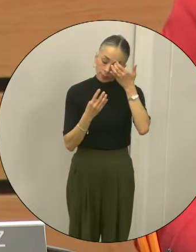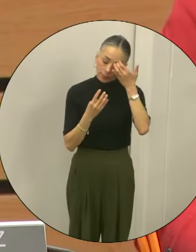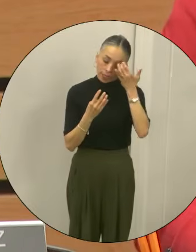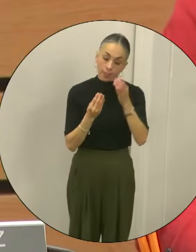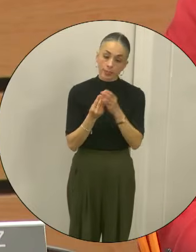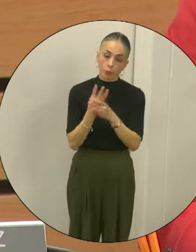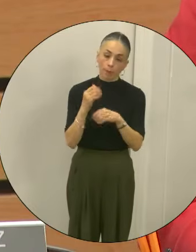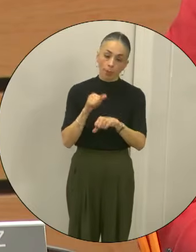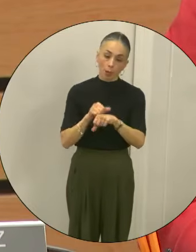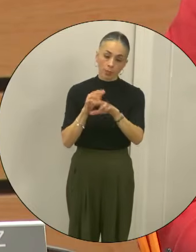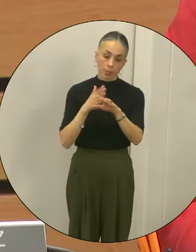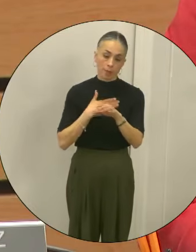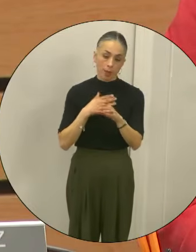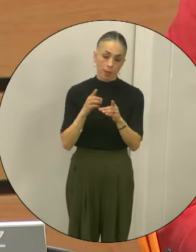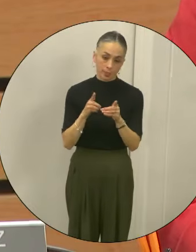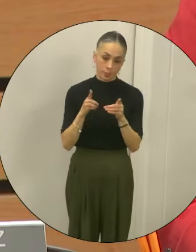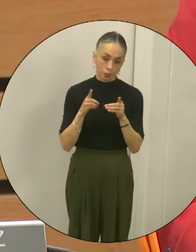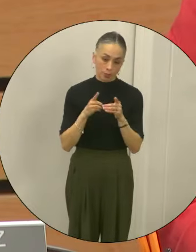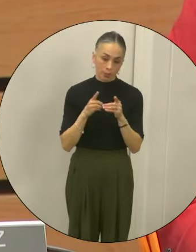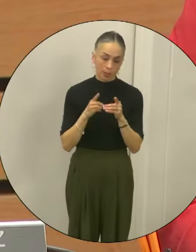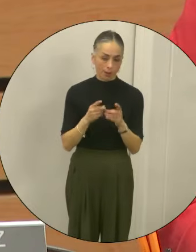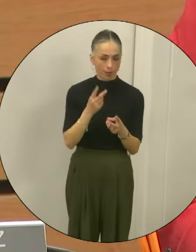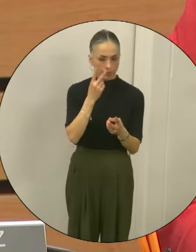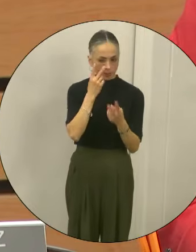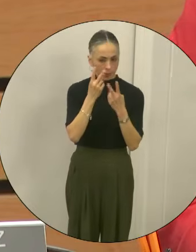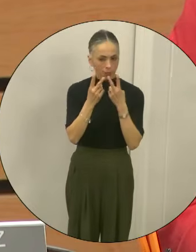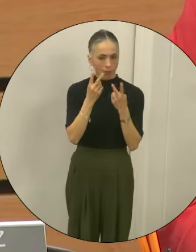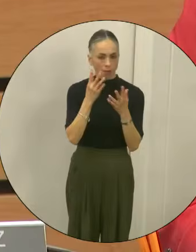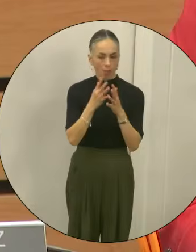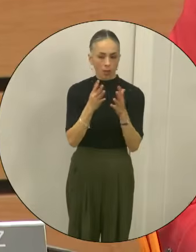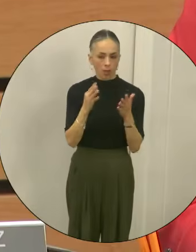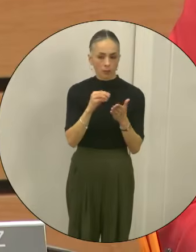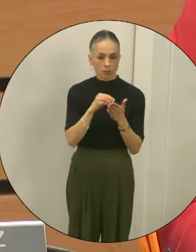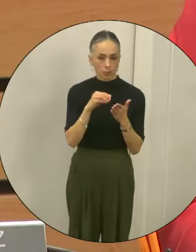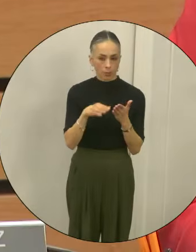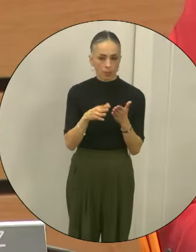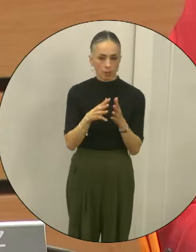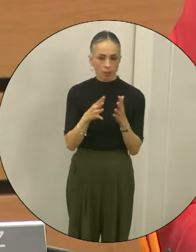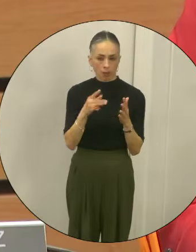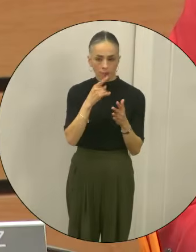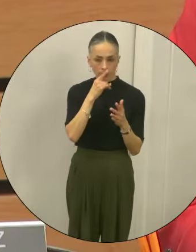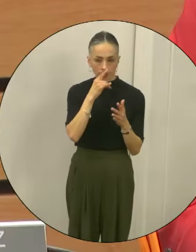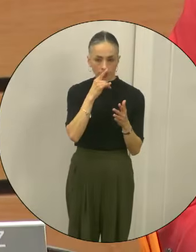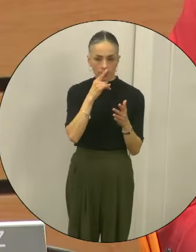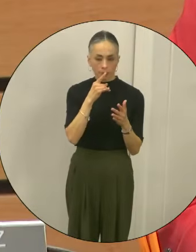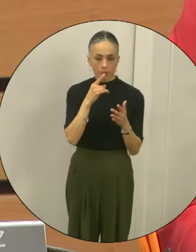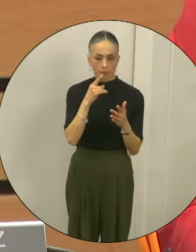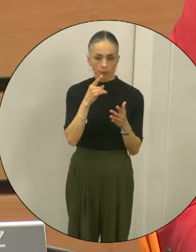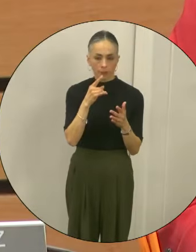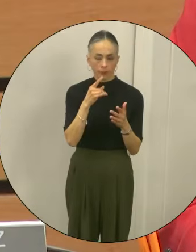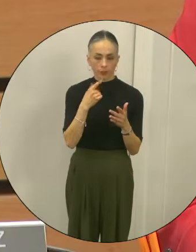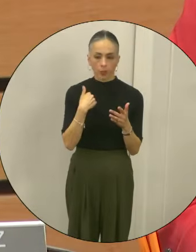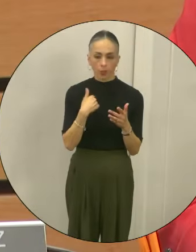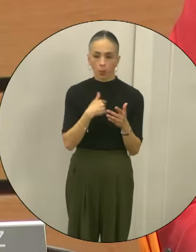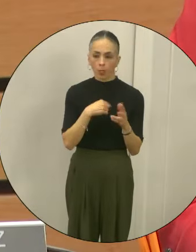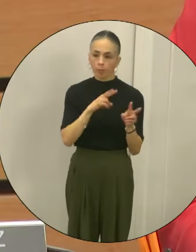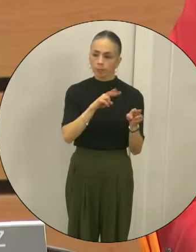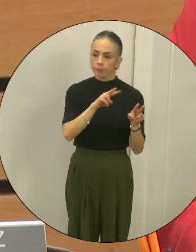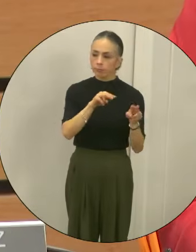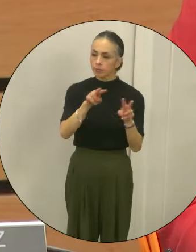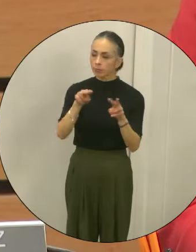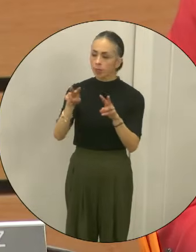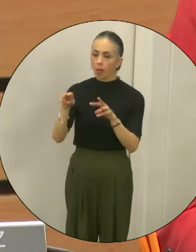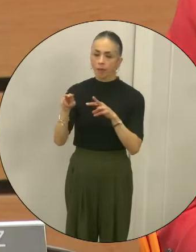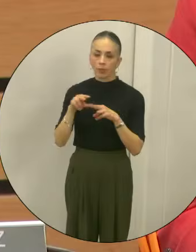in my district, and I see a lot of students, a lot of kids, and we took a tour of the juvenile detention